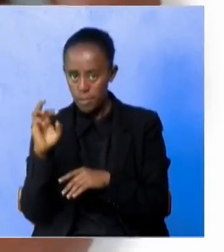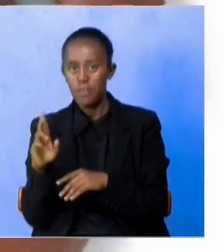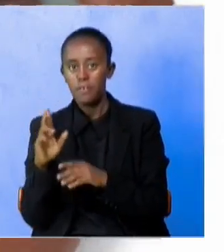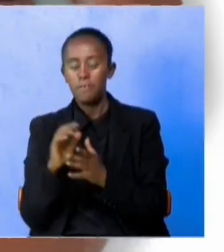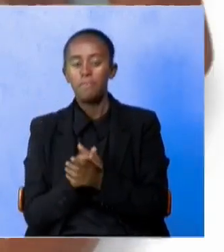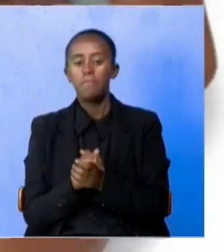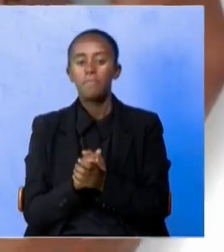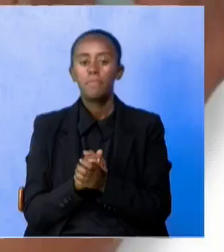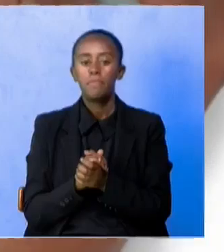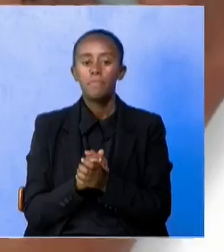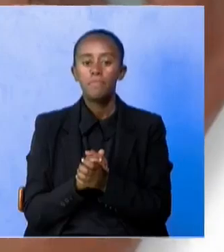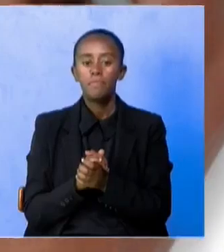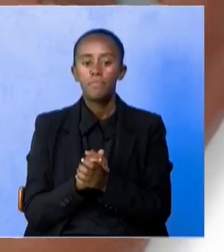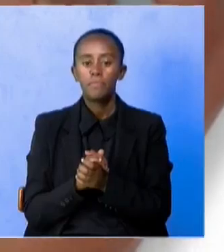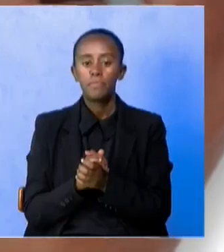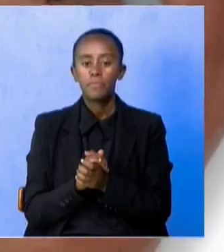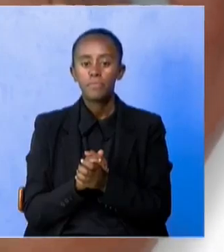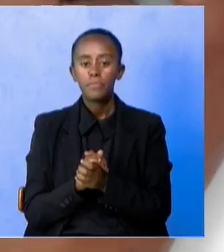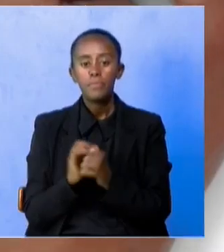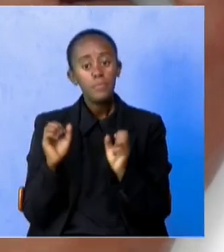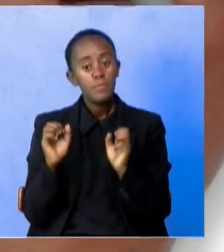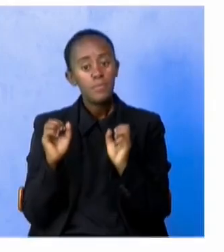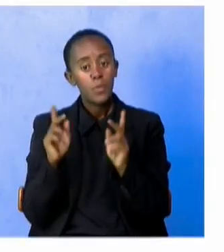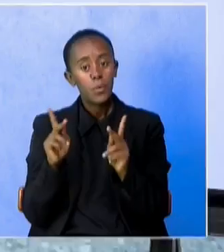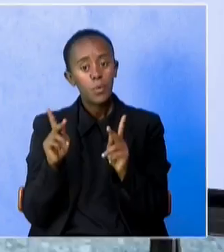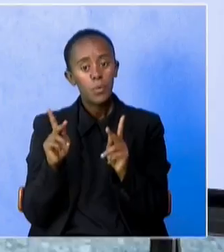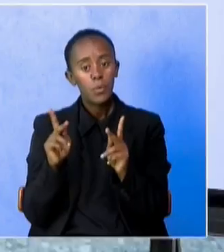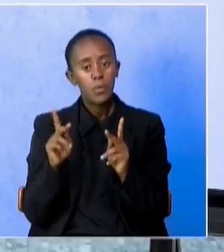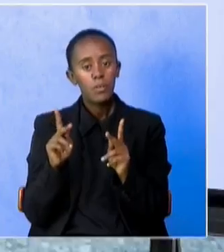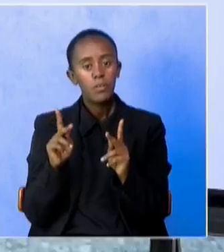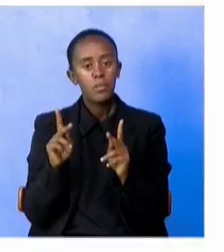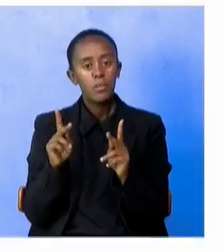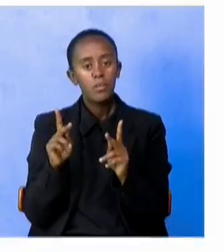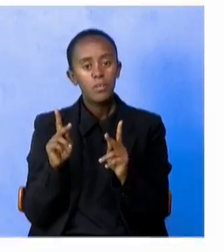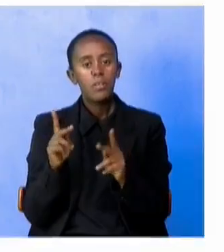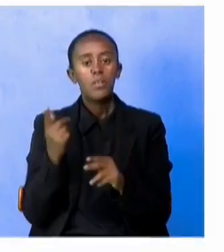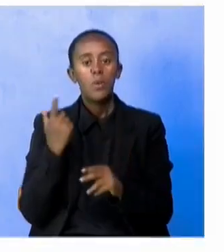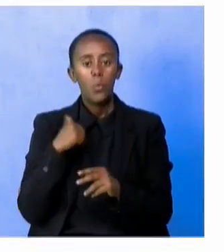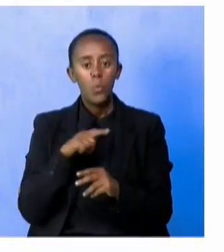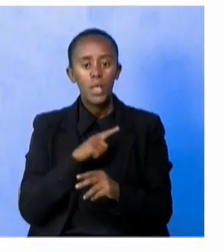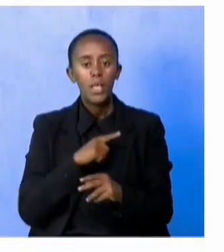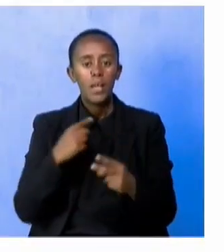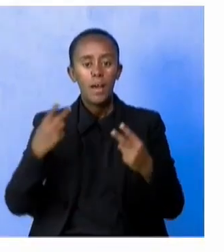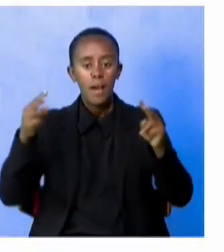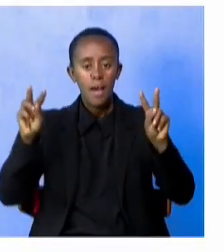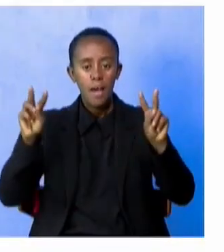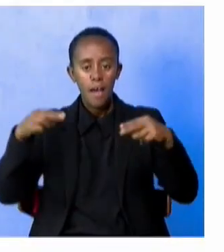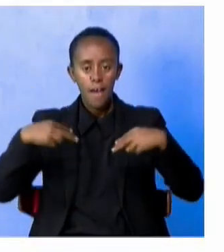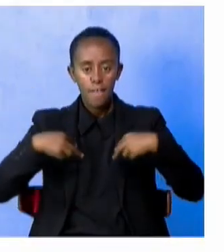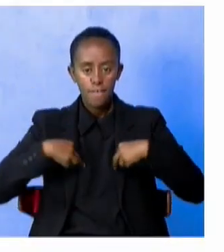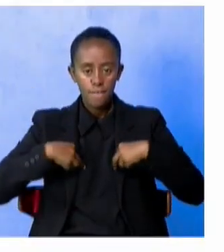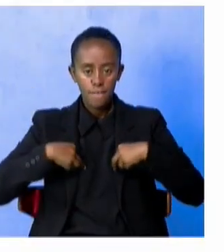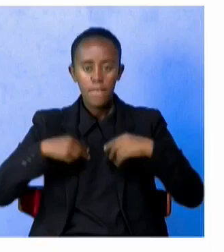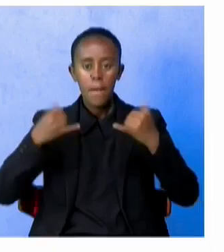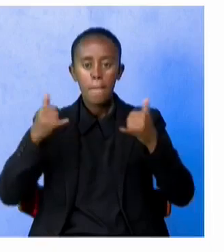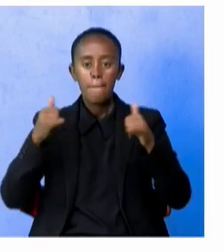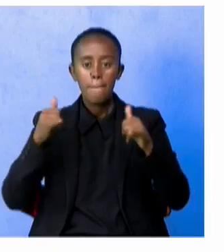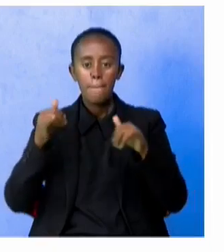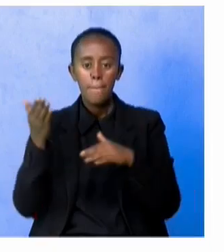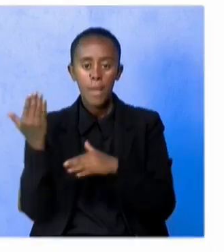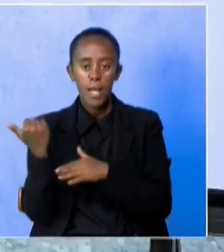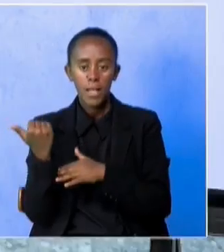Okay, so the same here. We have played, we have our rules, and we have followed them. We